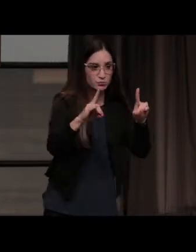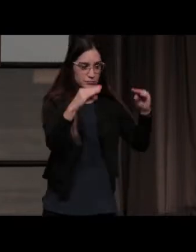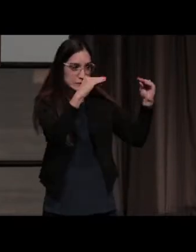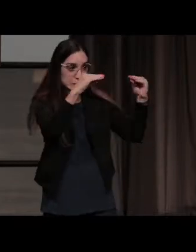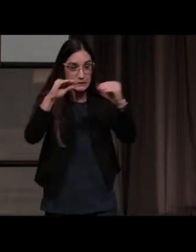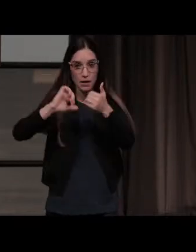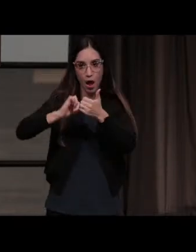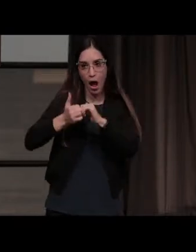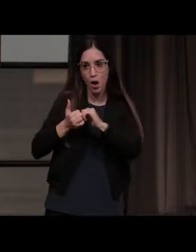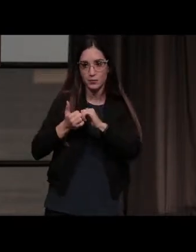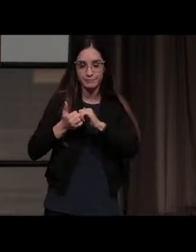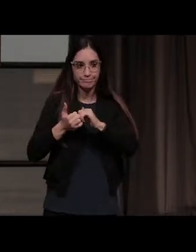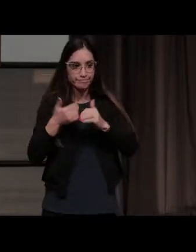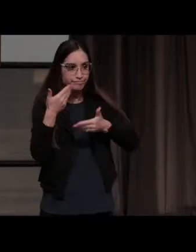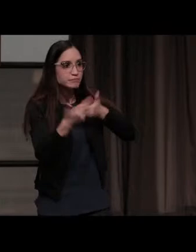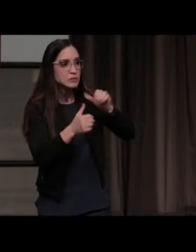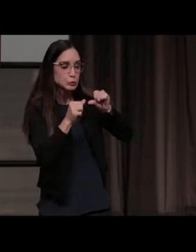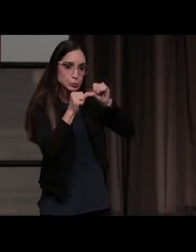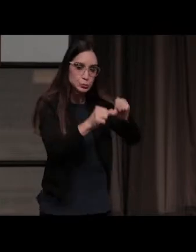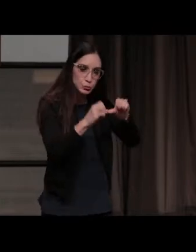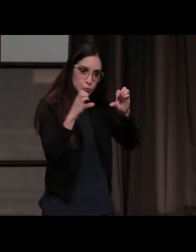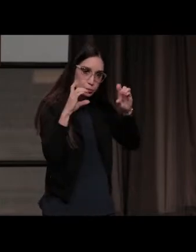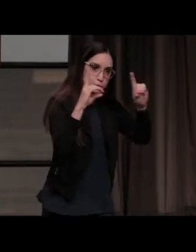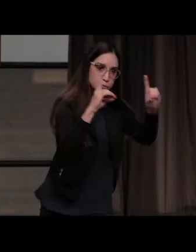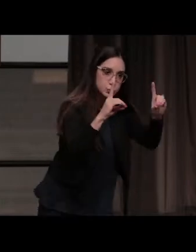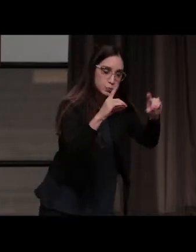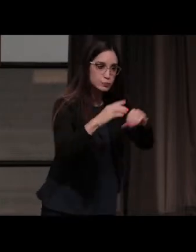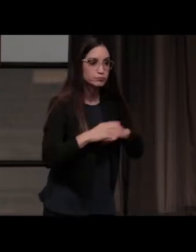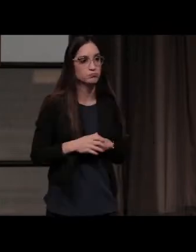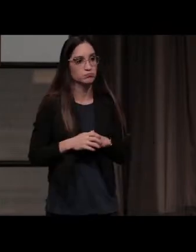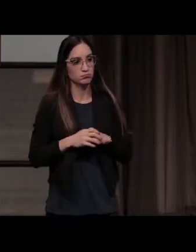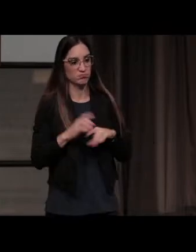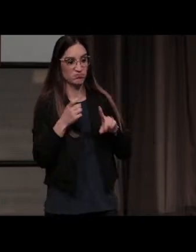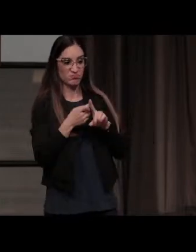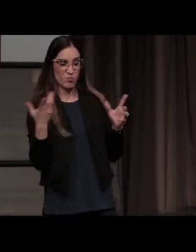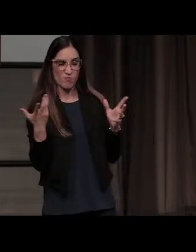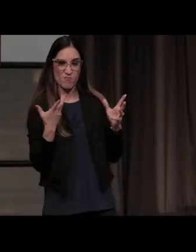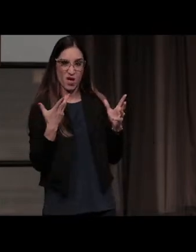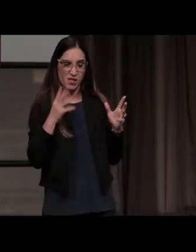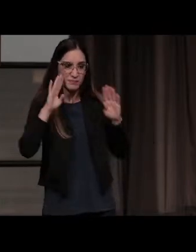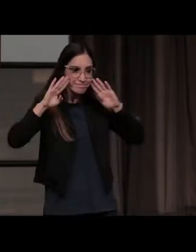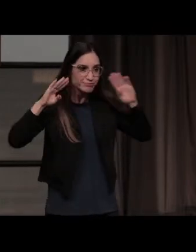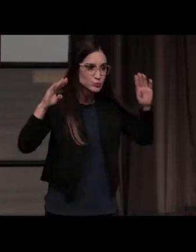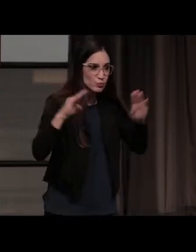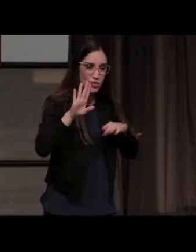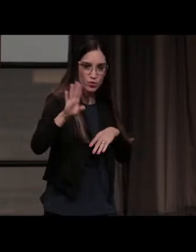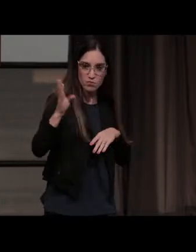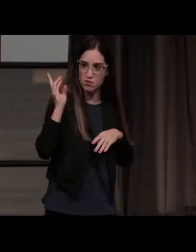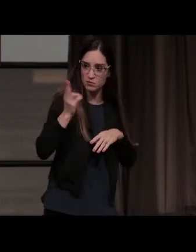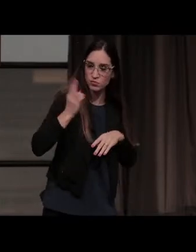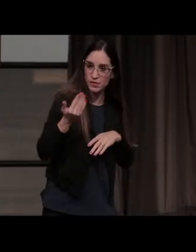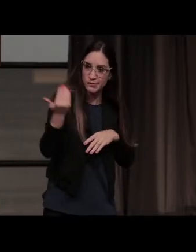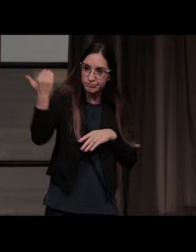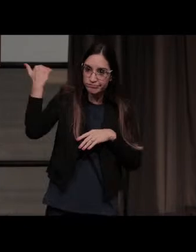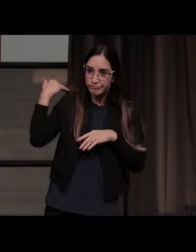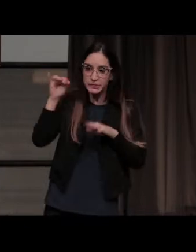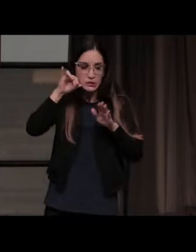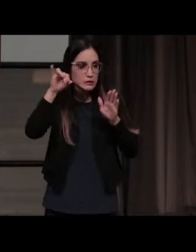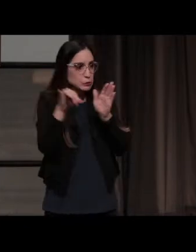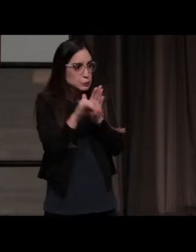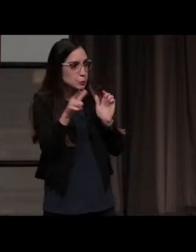with the central mission of decolonial healing. They are dedicated to exploring the intersections of Seminole